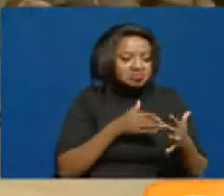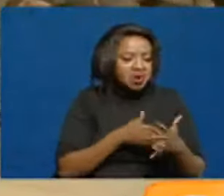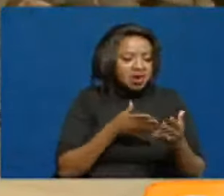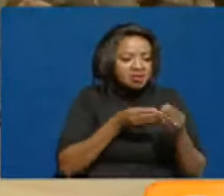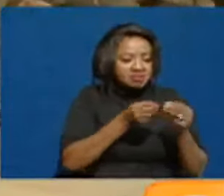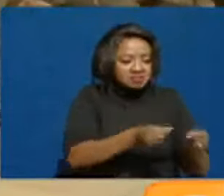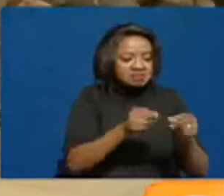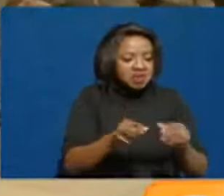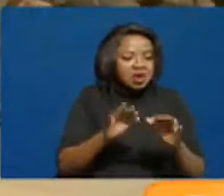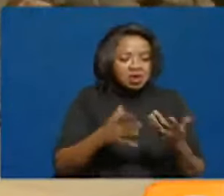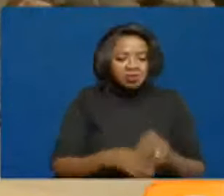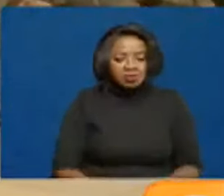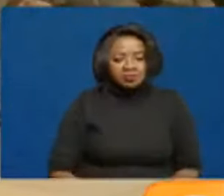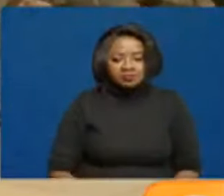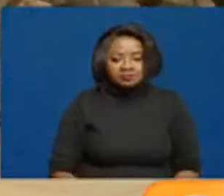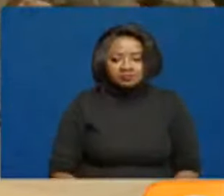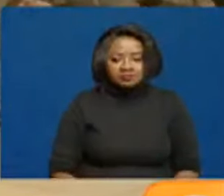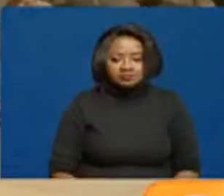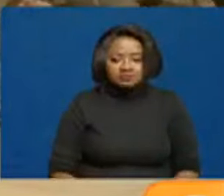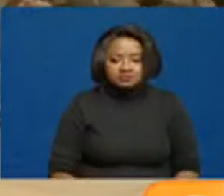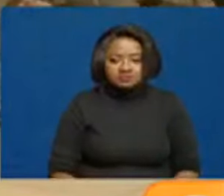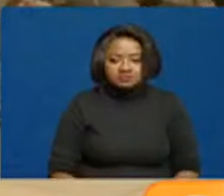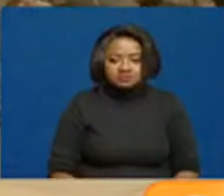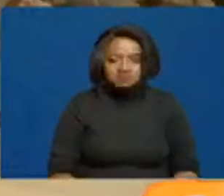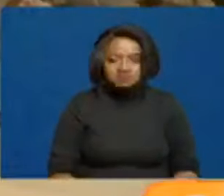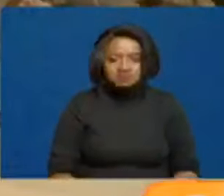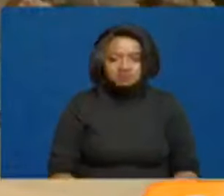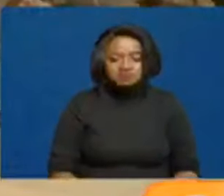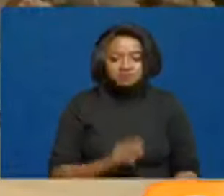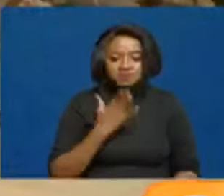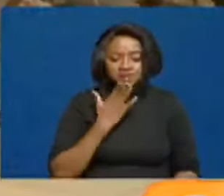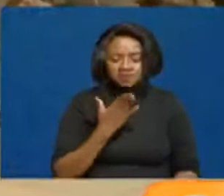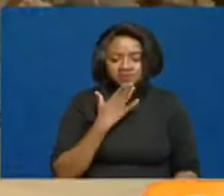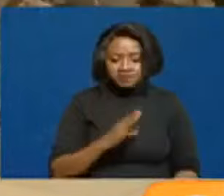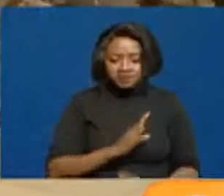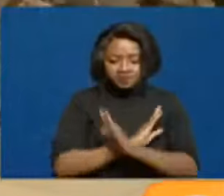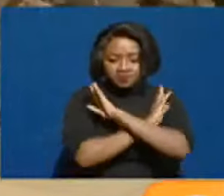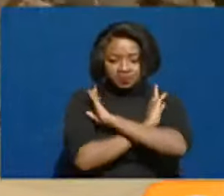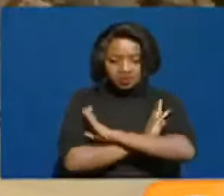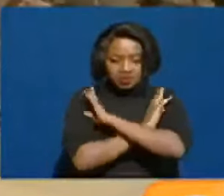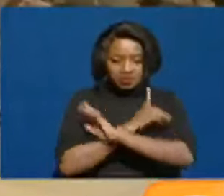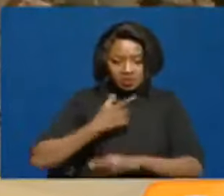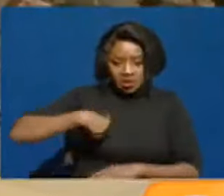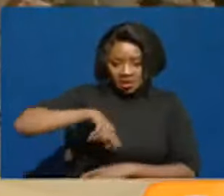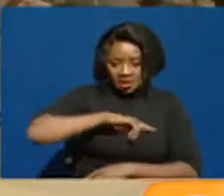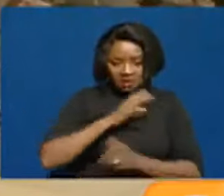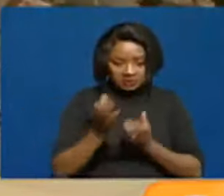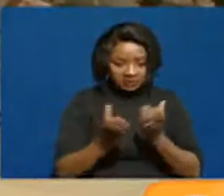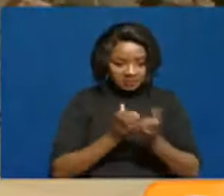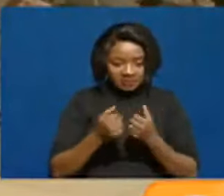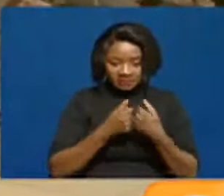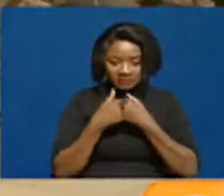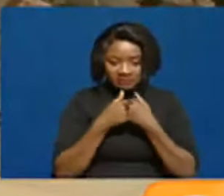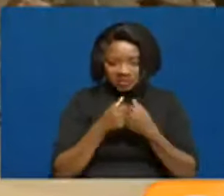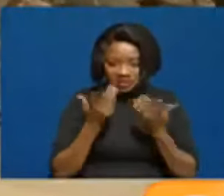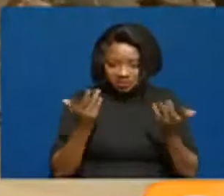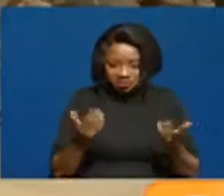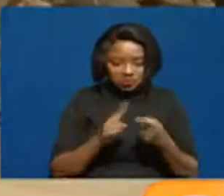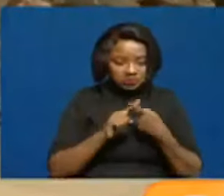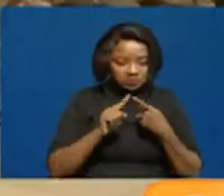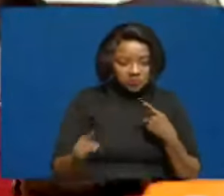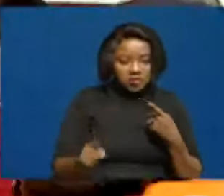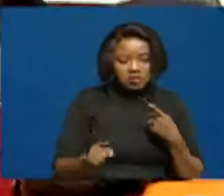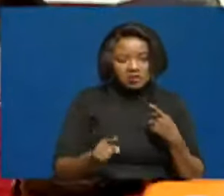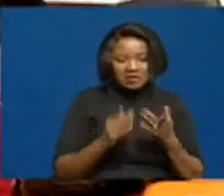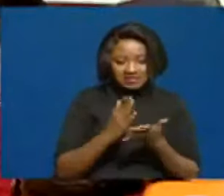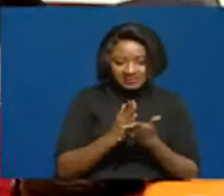Mm-hmm. Okay, thank you, Trevor. The challenges we have faced as an enterprise, one of them is